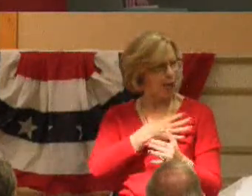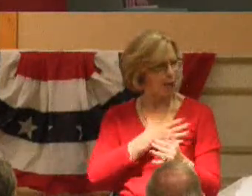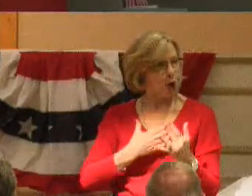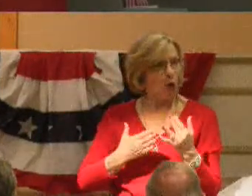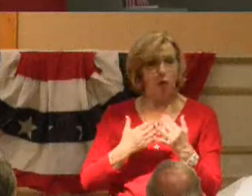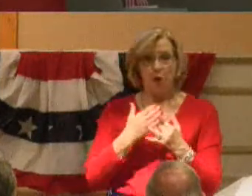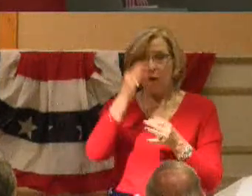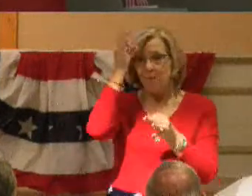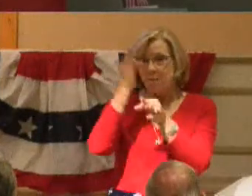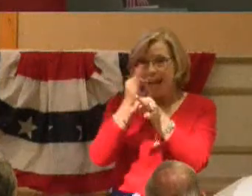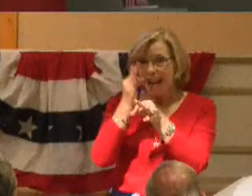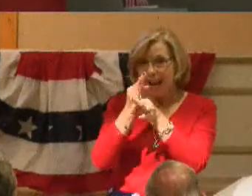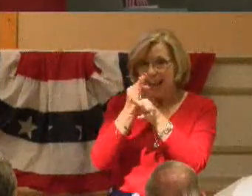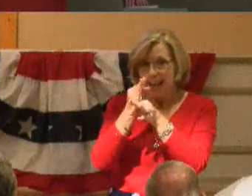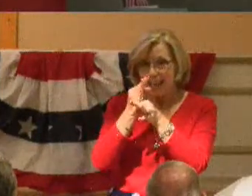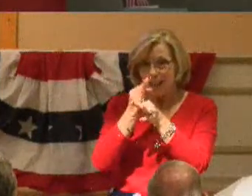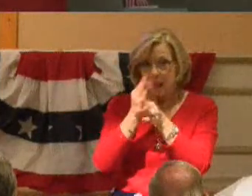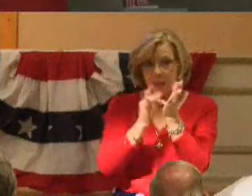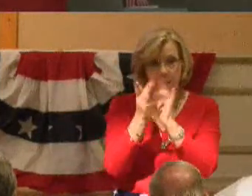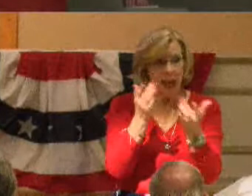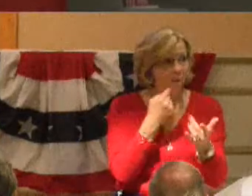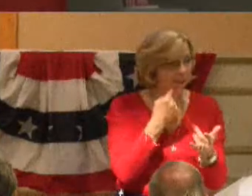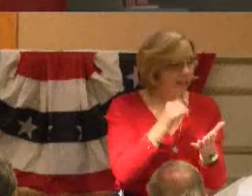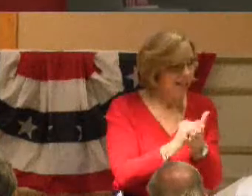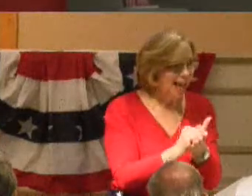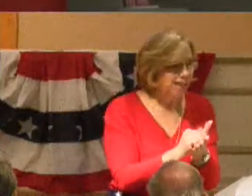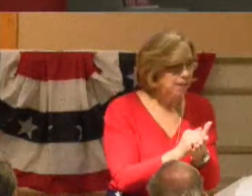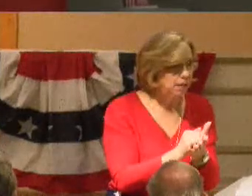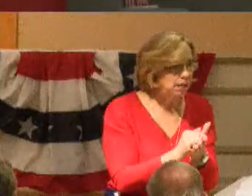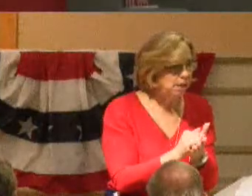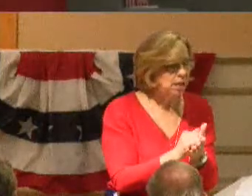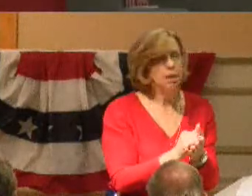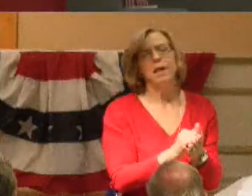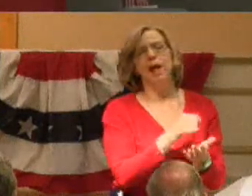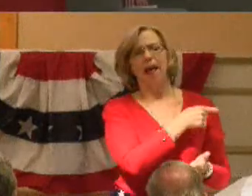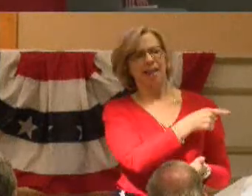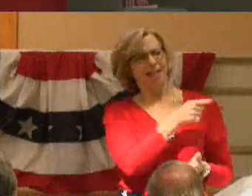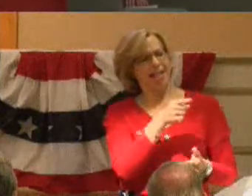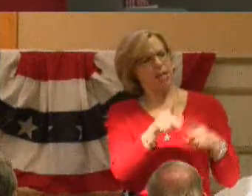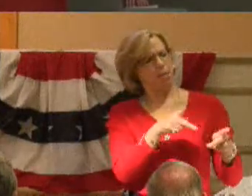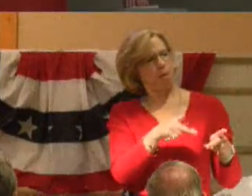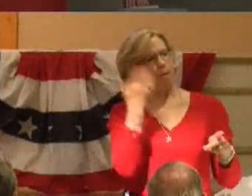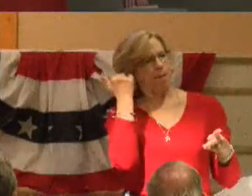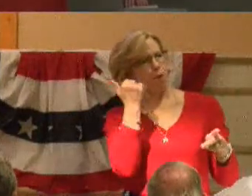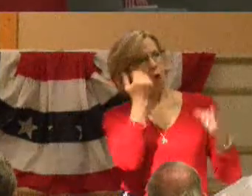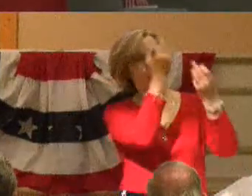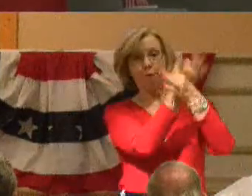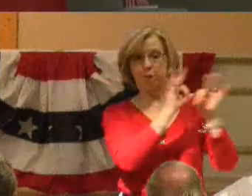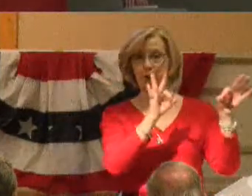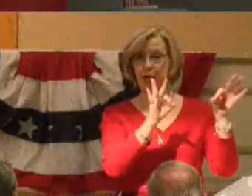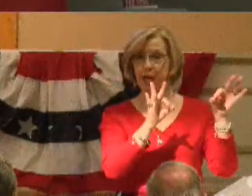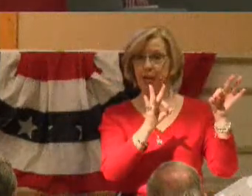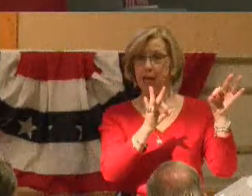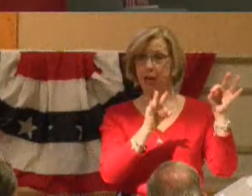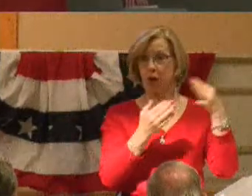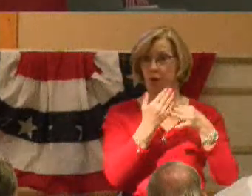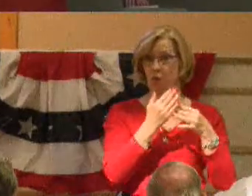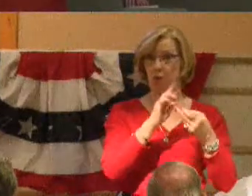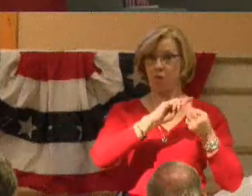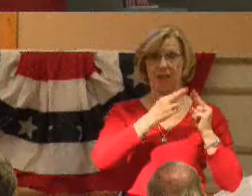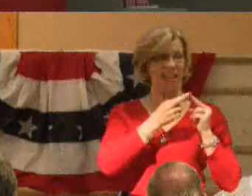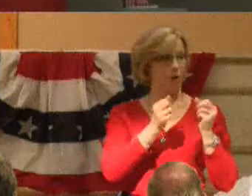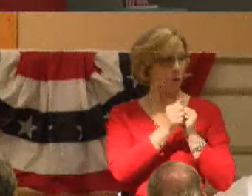faith is what the Bible teaches us. So we understand that. So this was a people that was once free through a relationship with Jesus